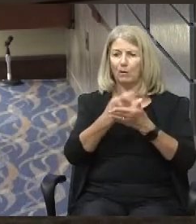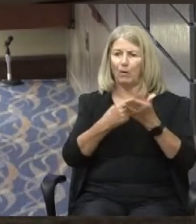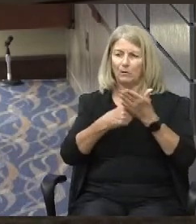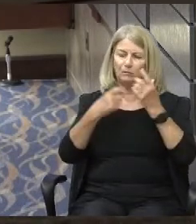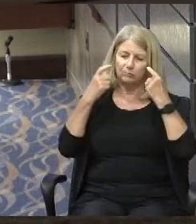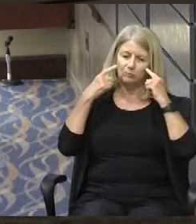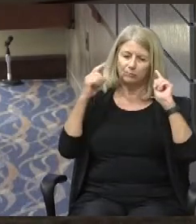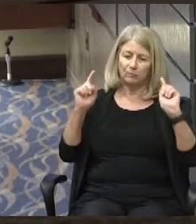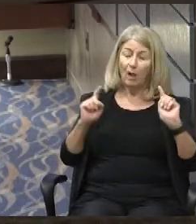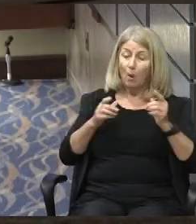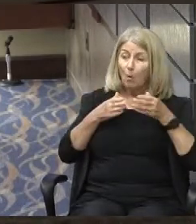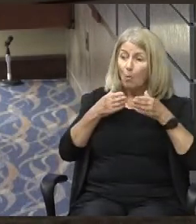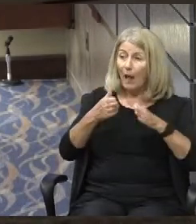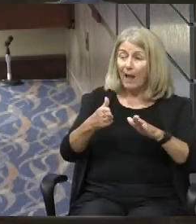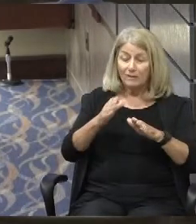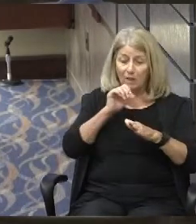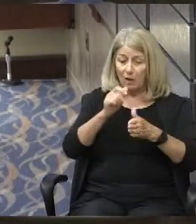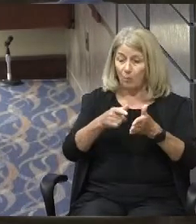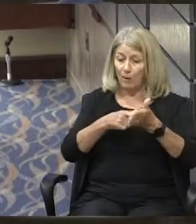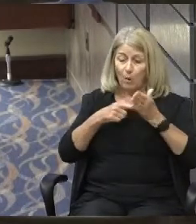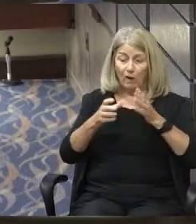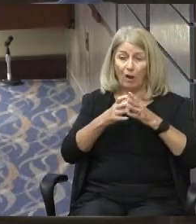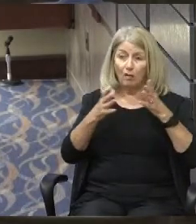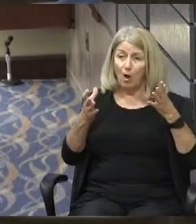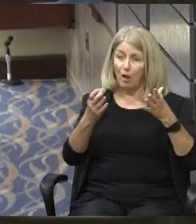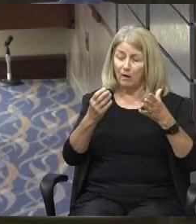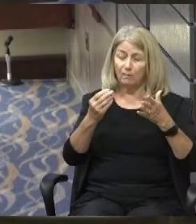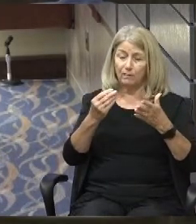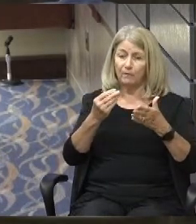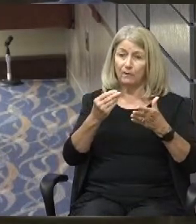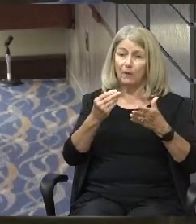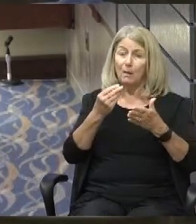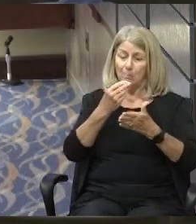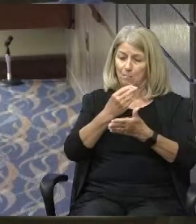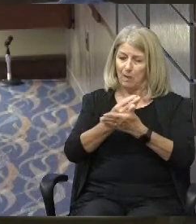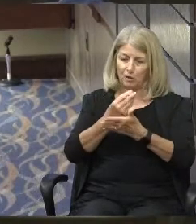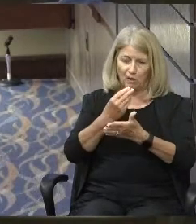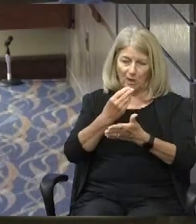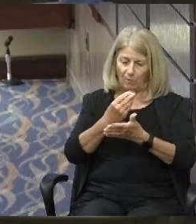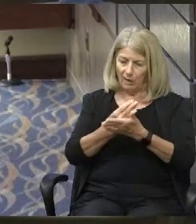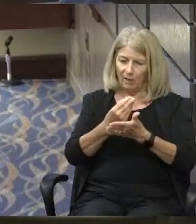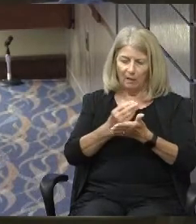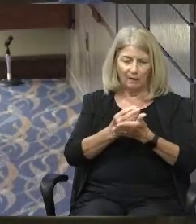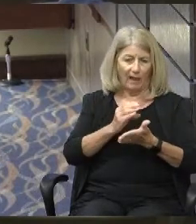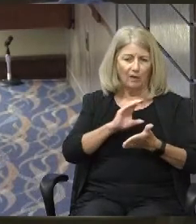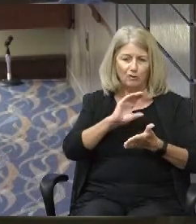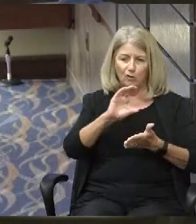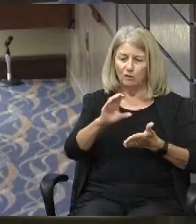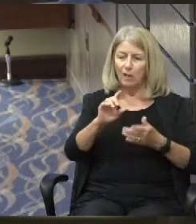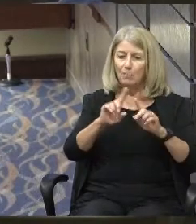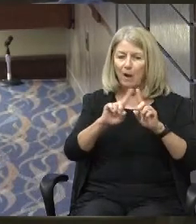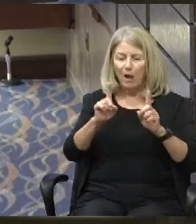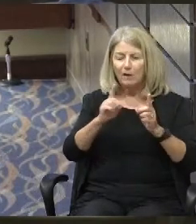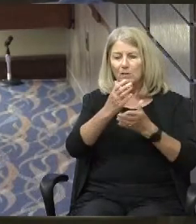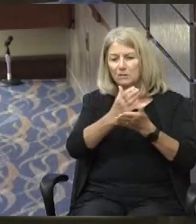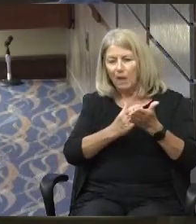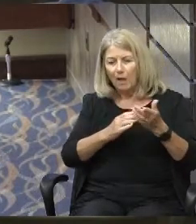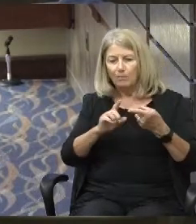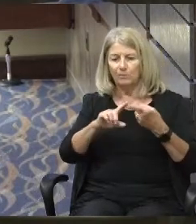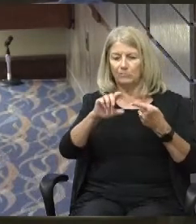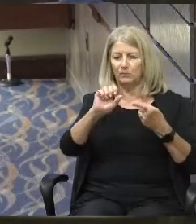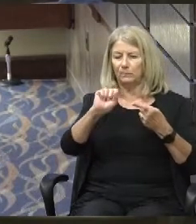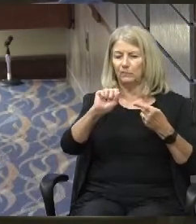measures that aren't, you know, don't require huge amounts of budgetary allocations, but that are, you know, some striping. I would think